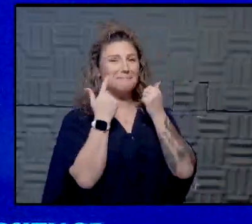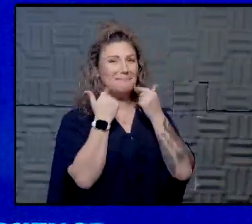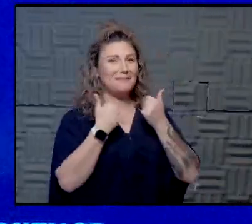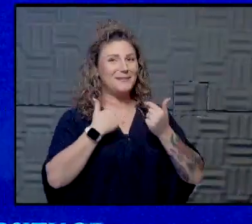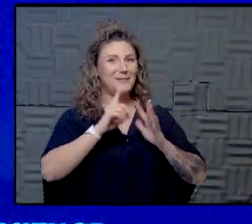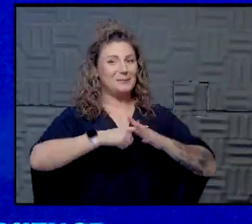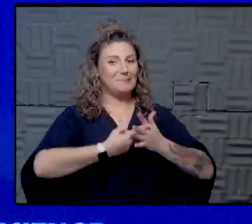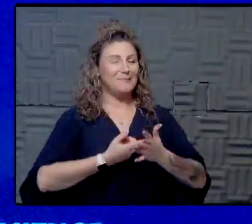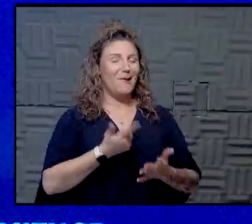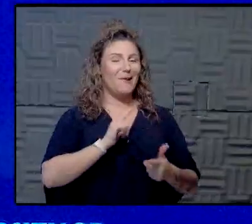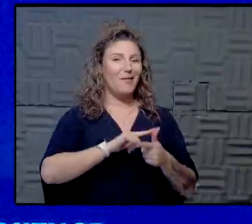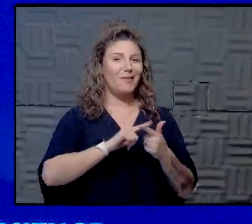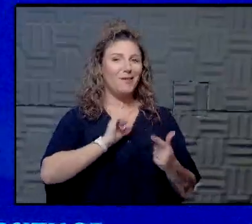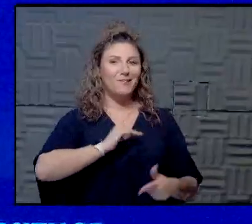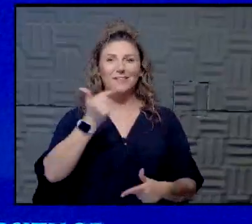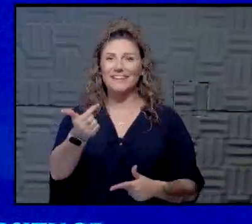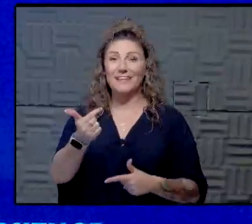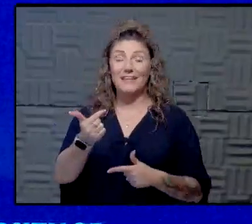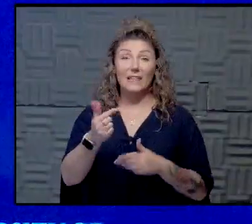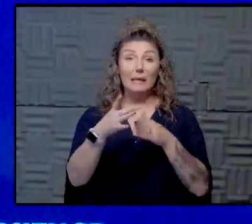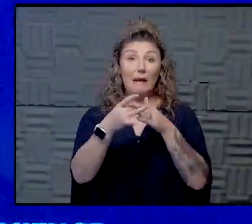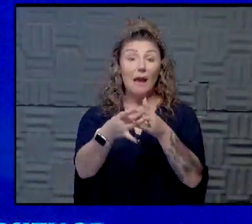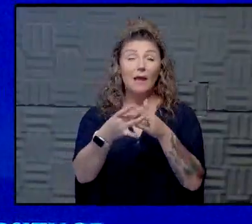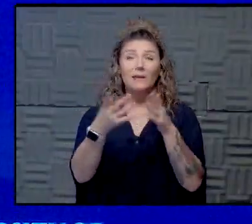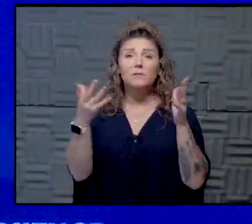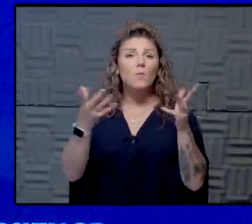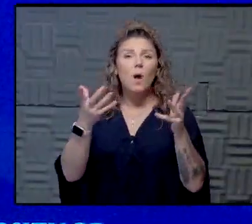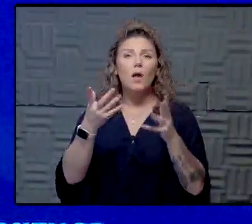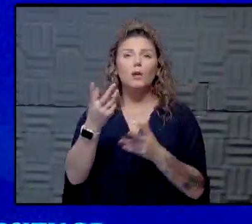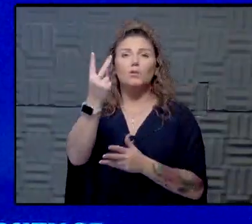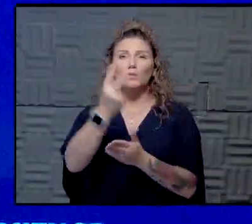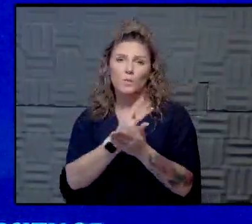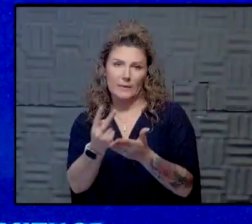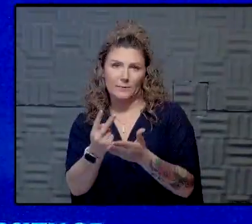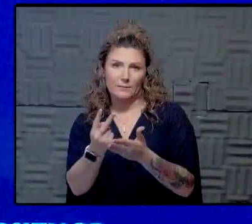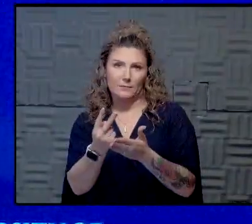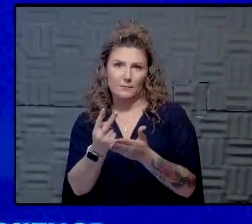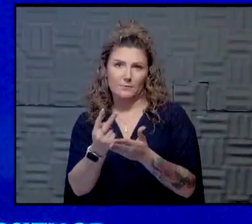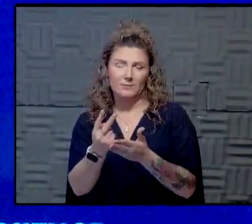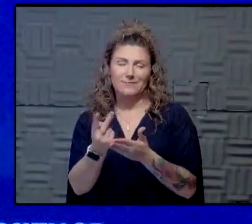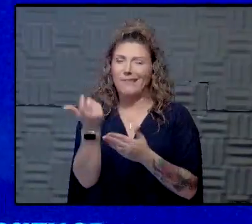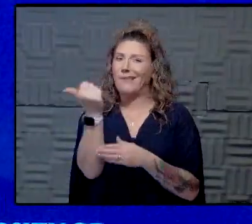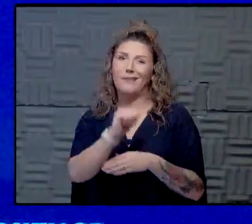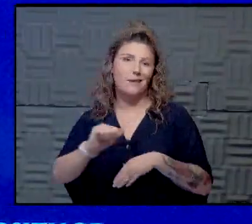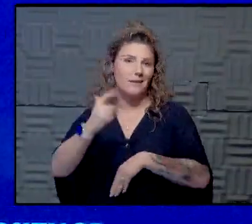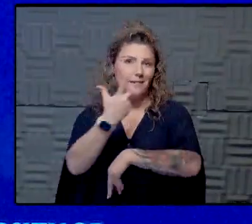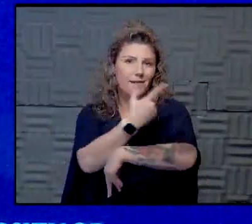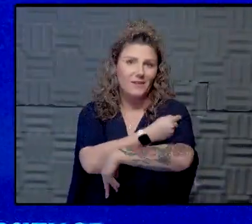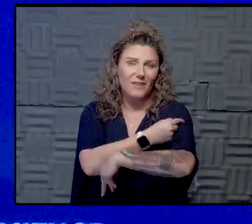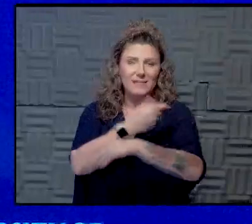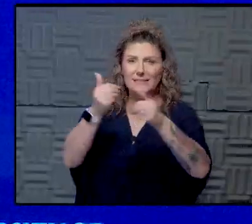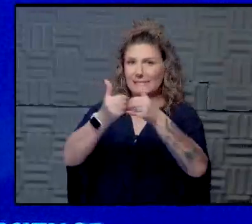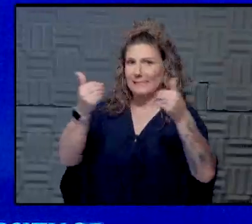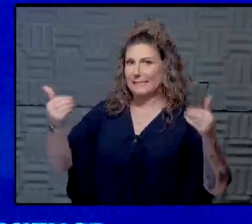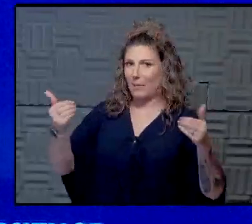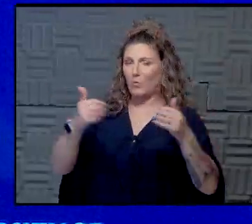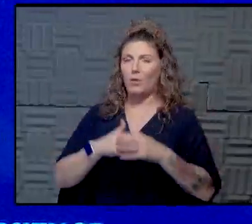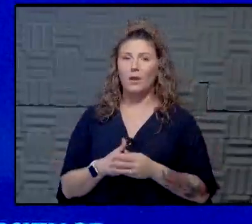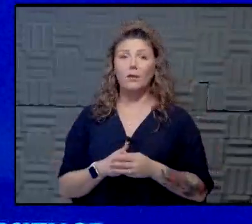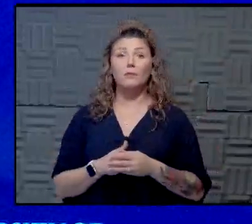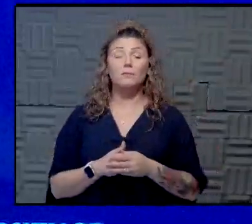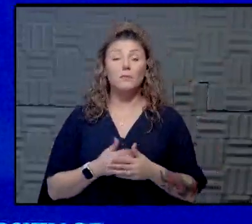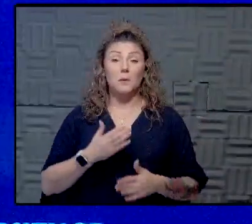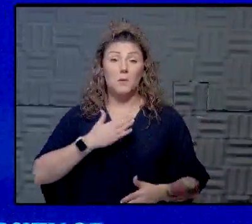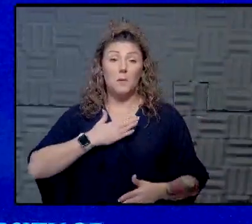my experts. The guidance is 2 weeks either side of any vaccine. You want to separate those. So again,